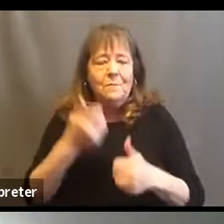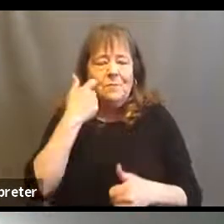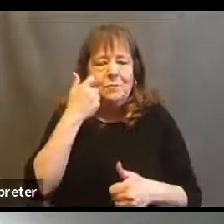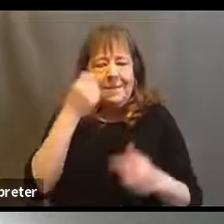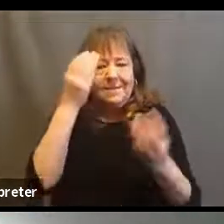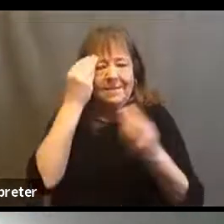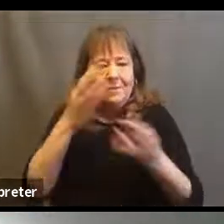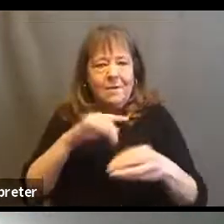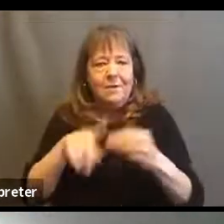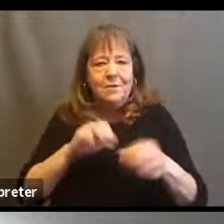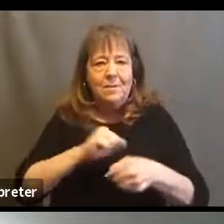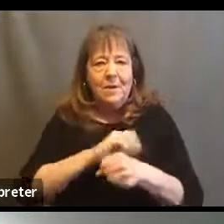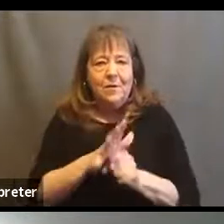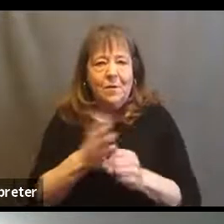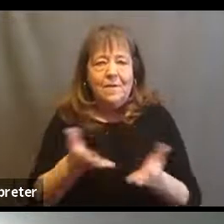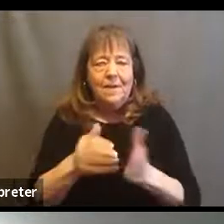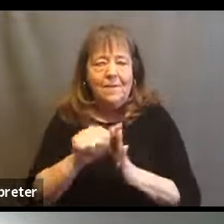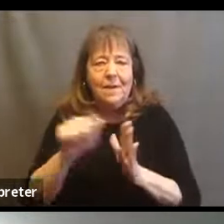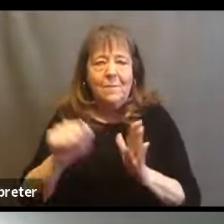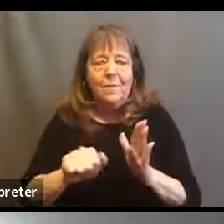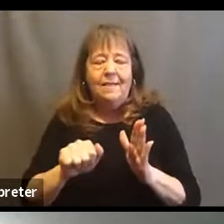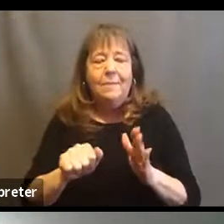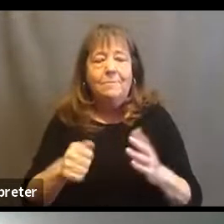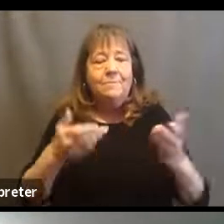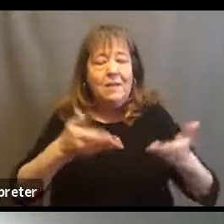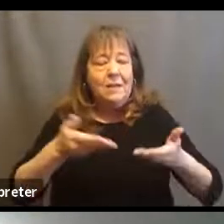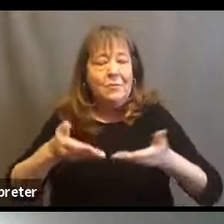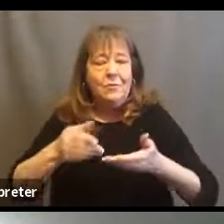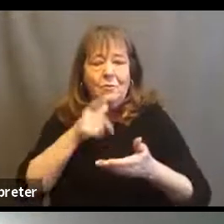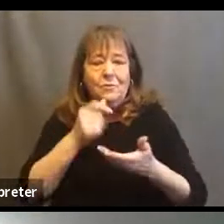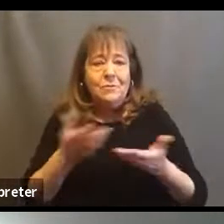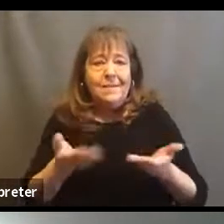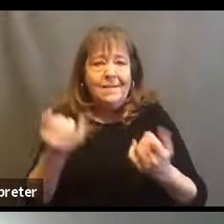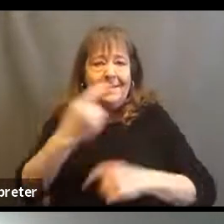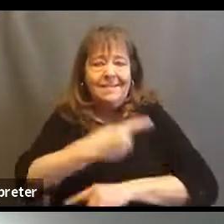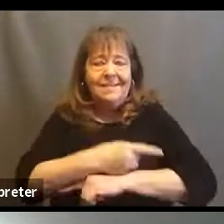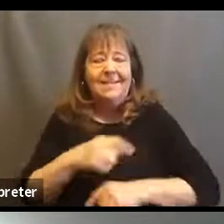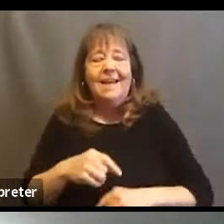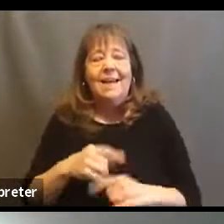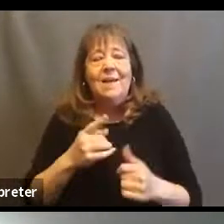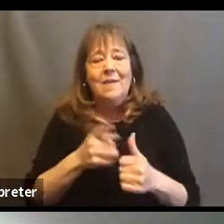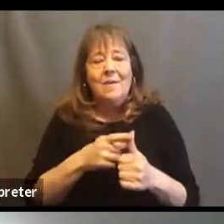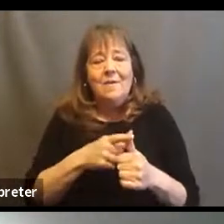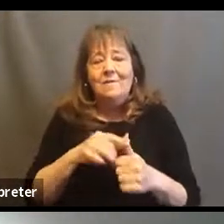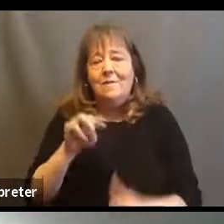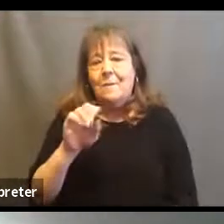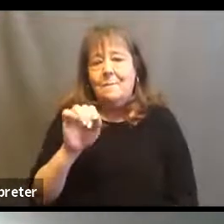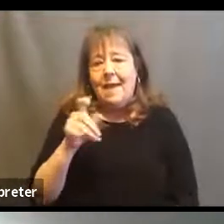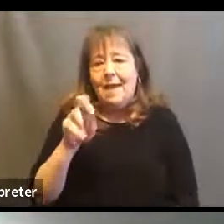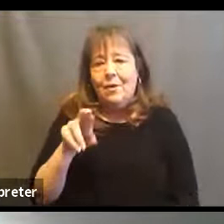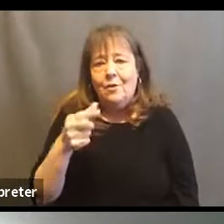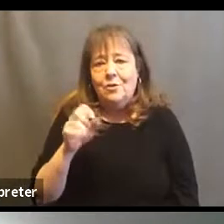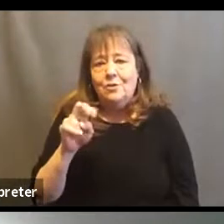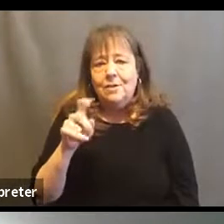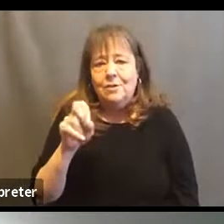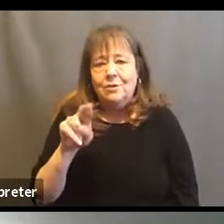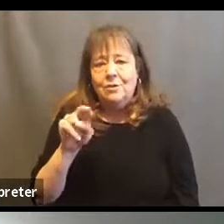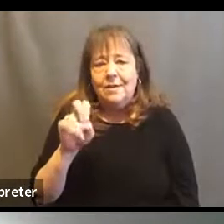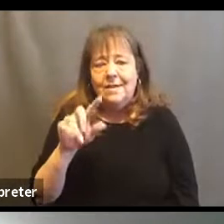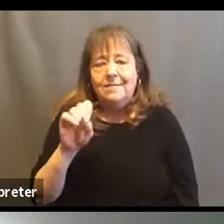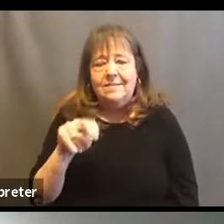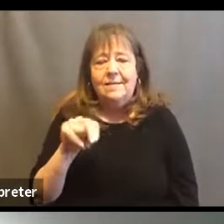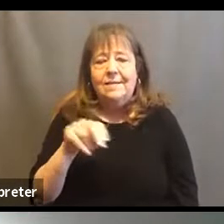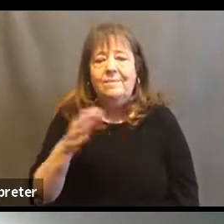for the Amarillo community. Let me go ahead and briefly introduce who is on our panel today. We're joined by Amarillo Mayor Ginger Nelson, Casey